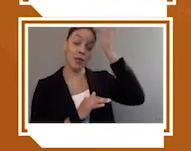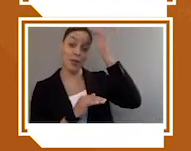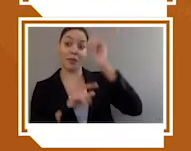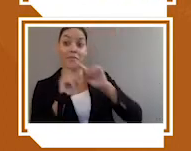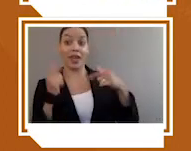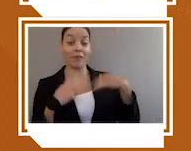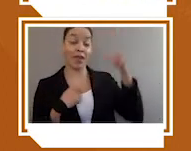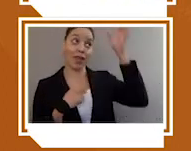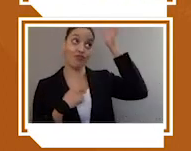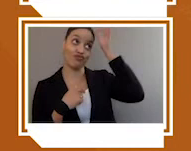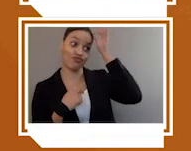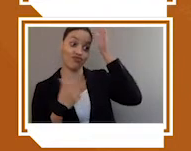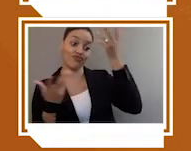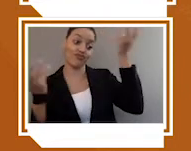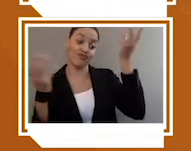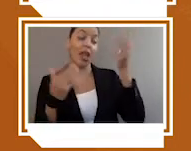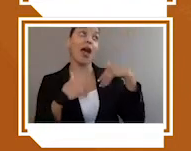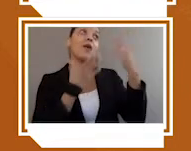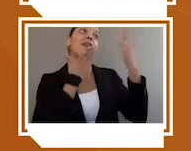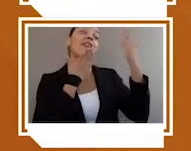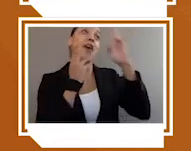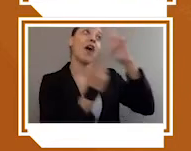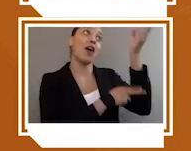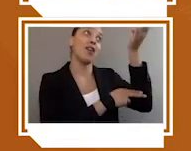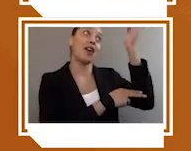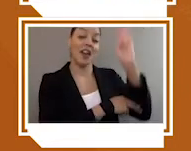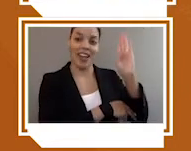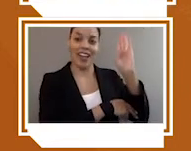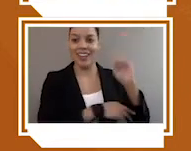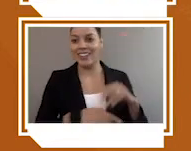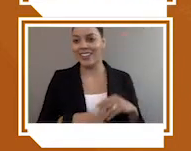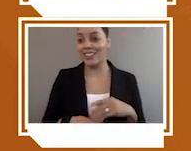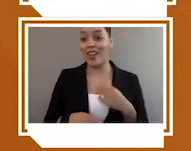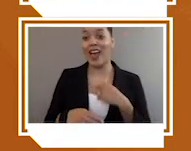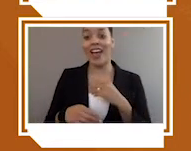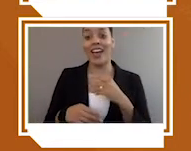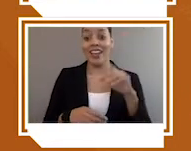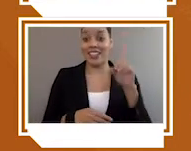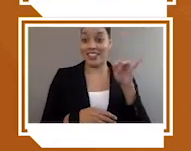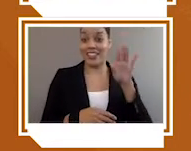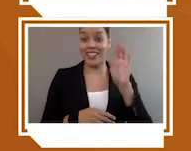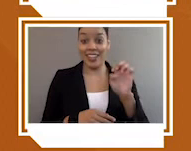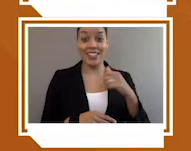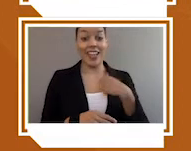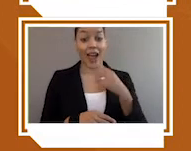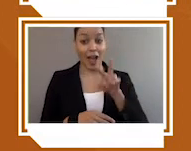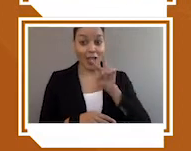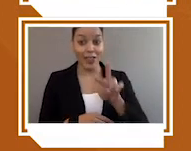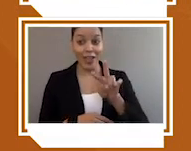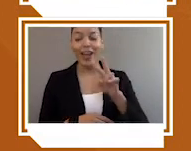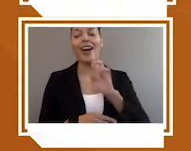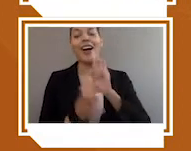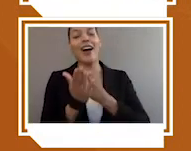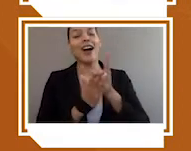Yeah, I don't even know. Just let me tell you something. I cracked up for like an hour the other night. I saw